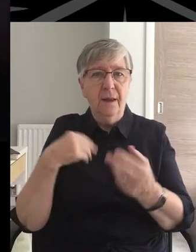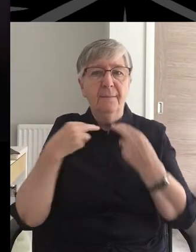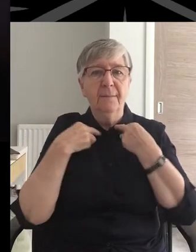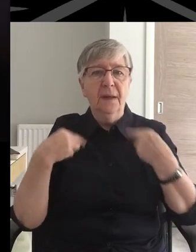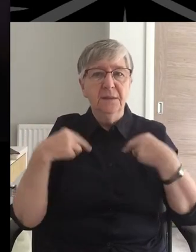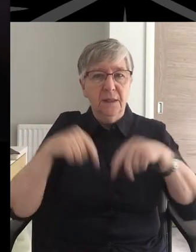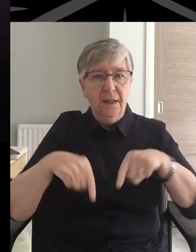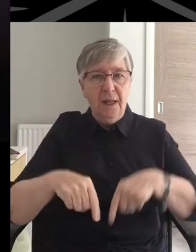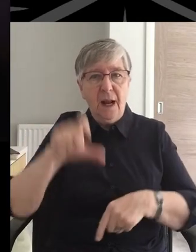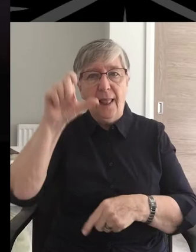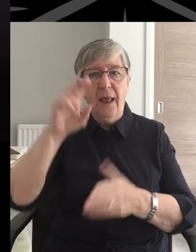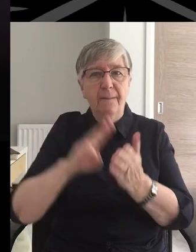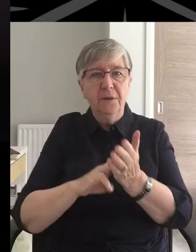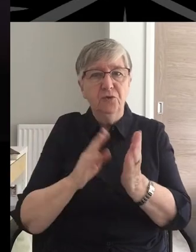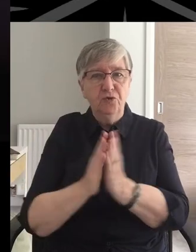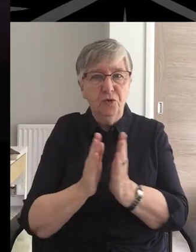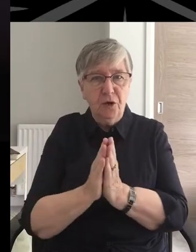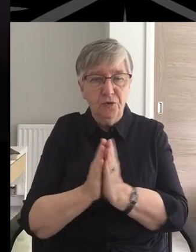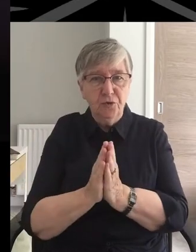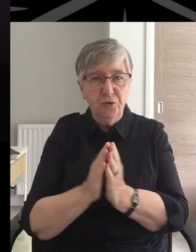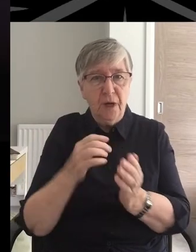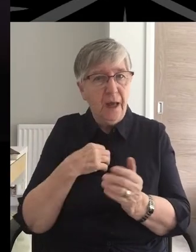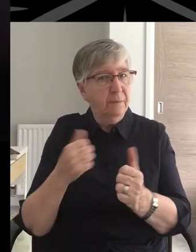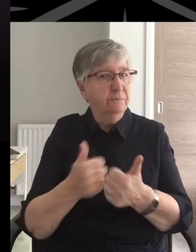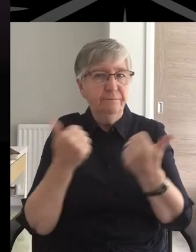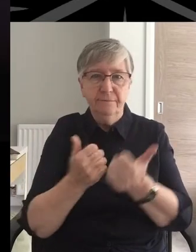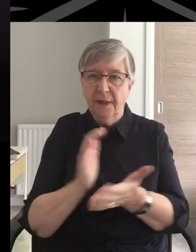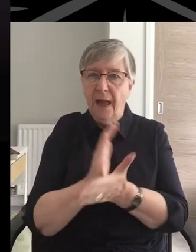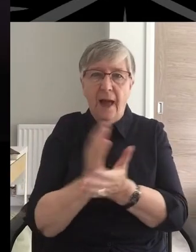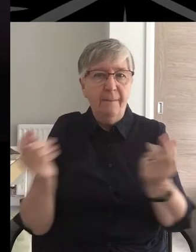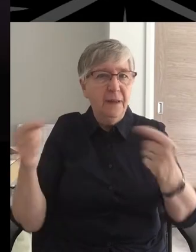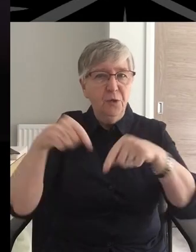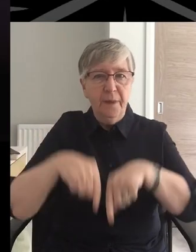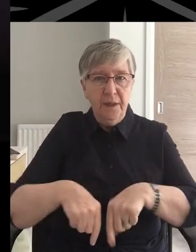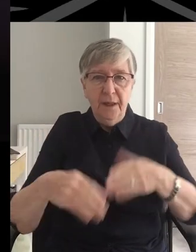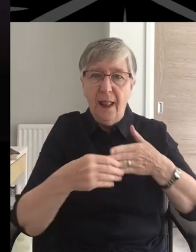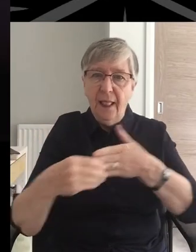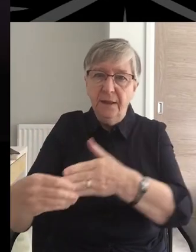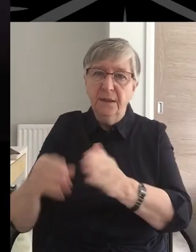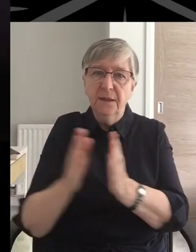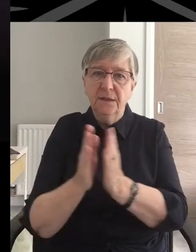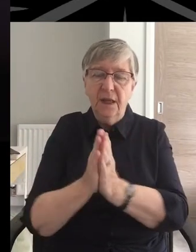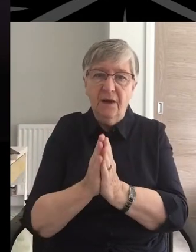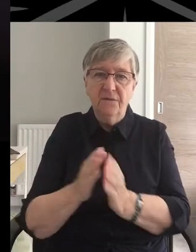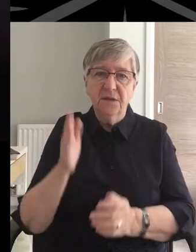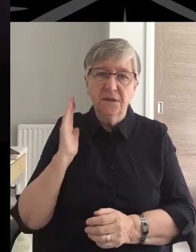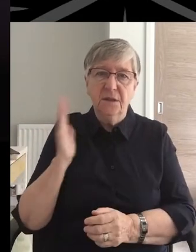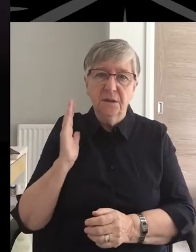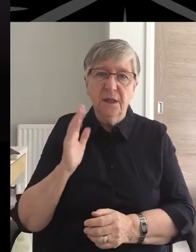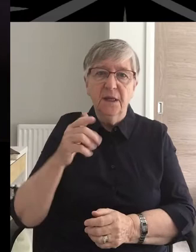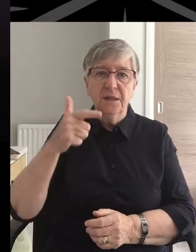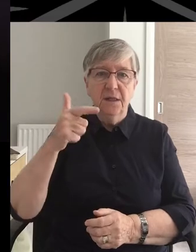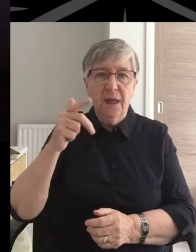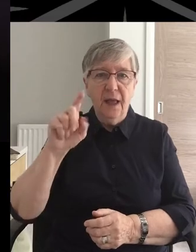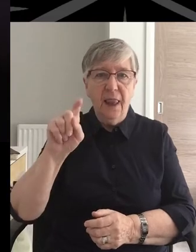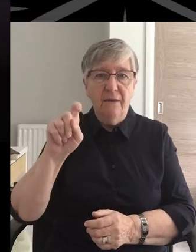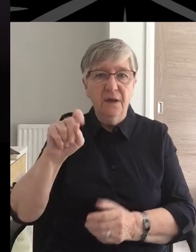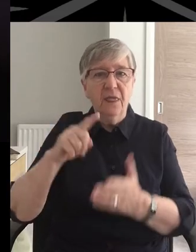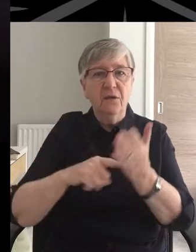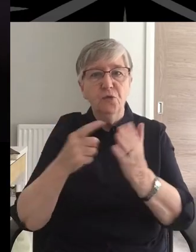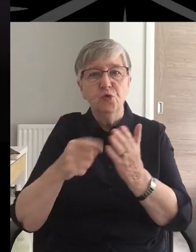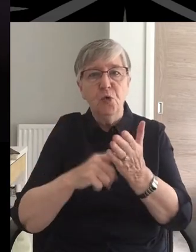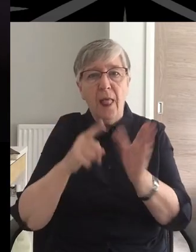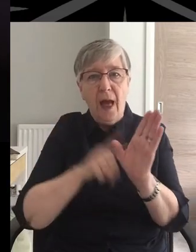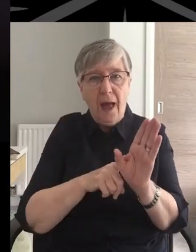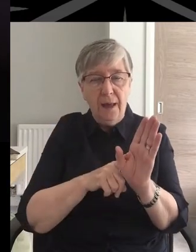Parish Church, and delighted to be here and to be leading the service for Sunday, July the 11th. As well as myself taking